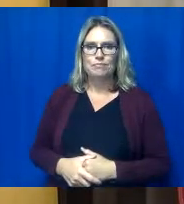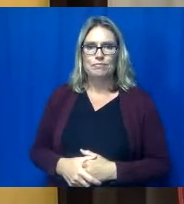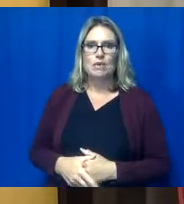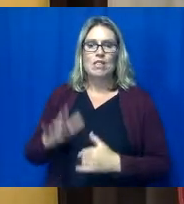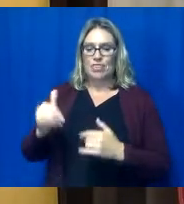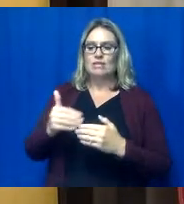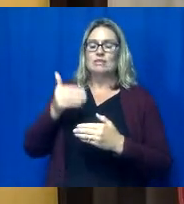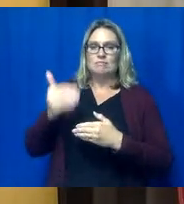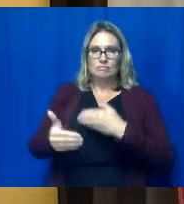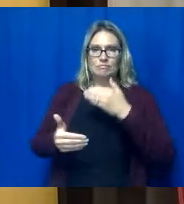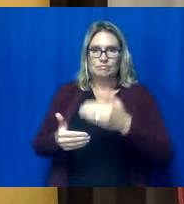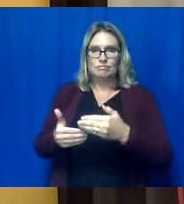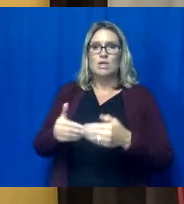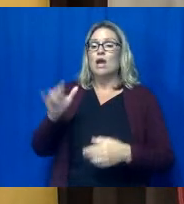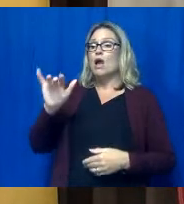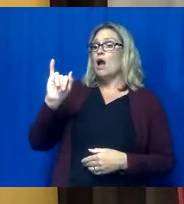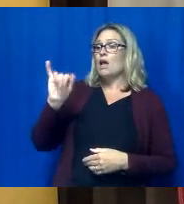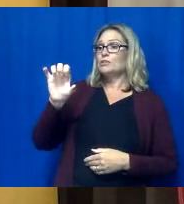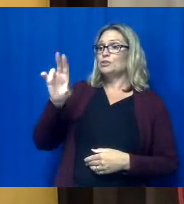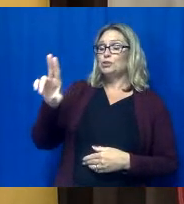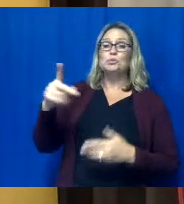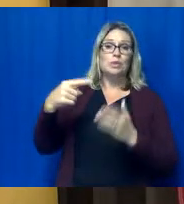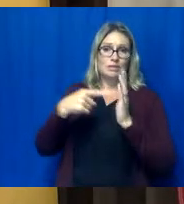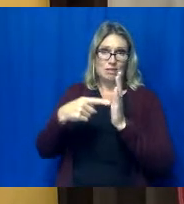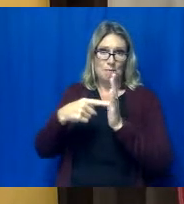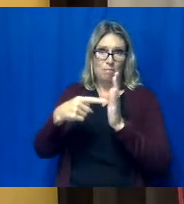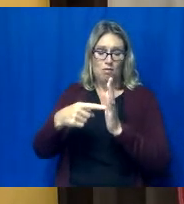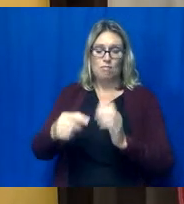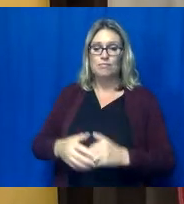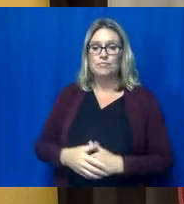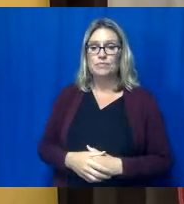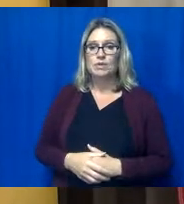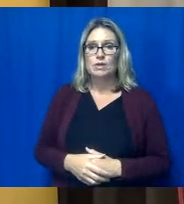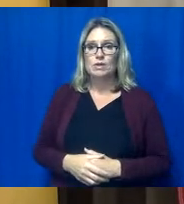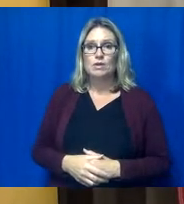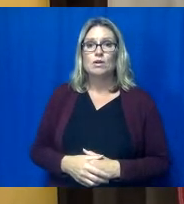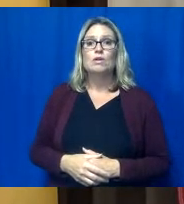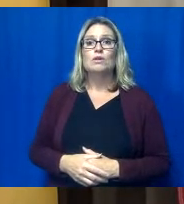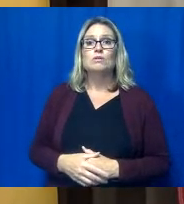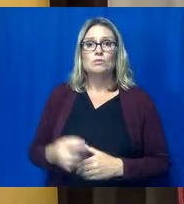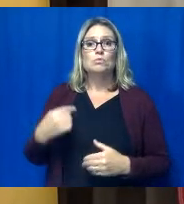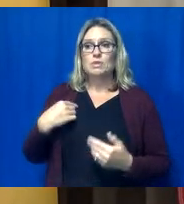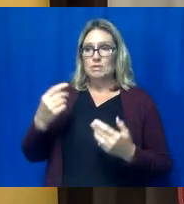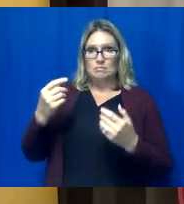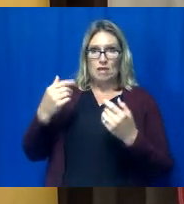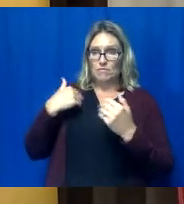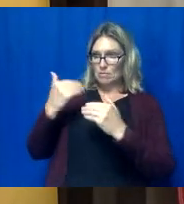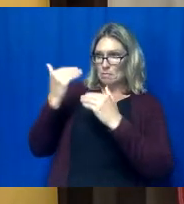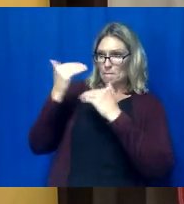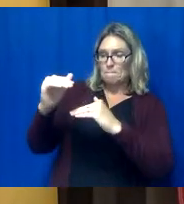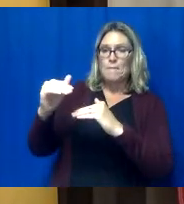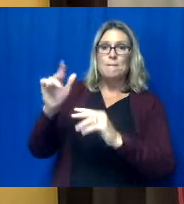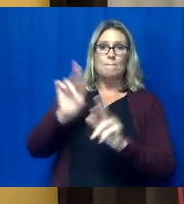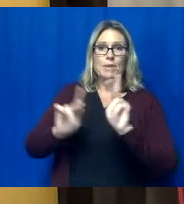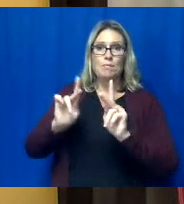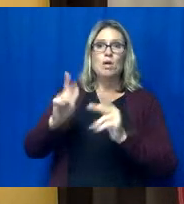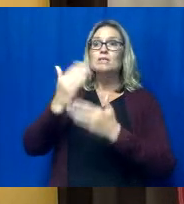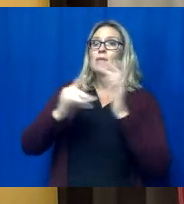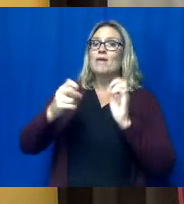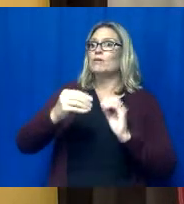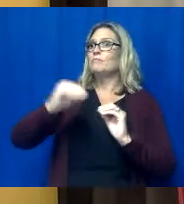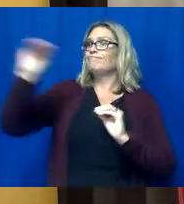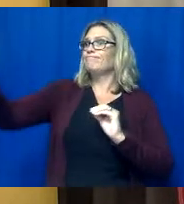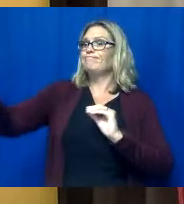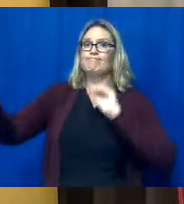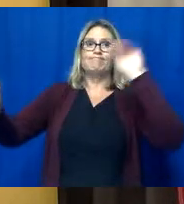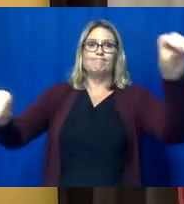In our ICUs, for example, as we get to a given level, we start to move patients to other hospitals, other facilities